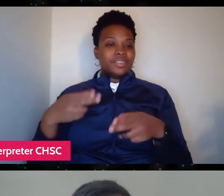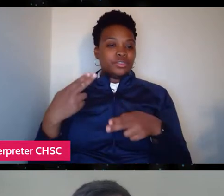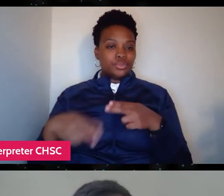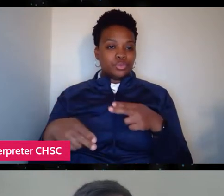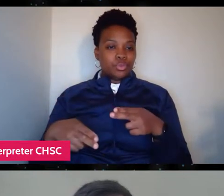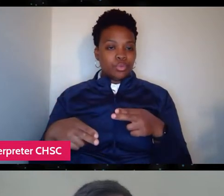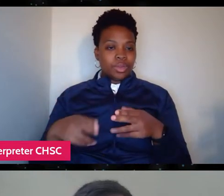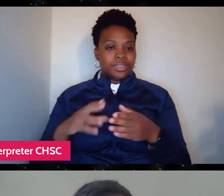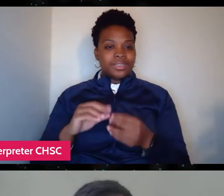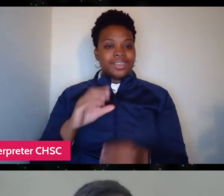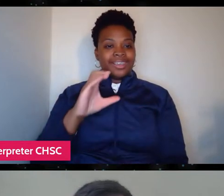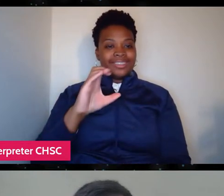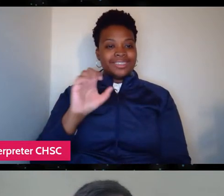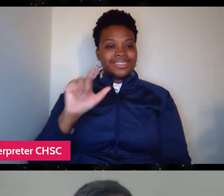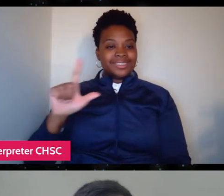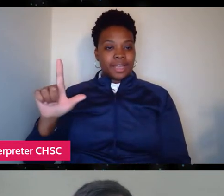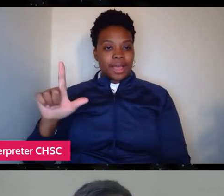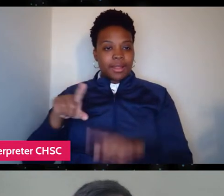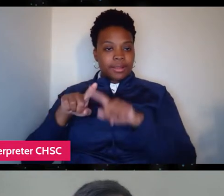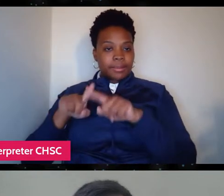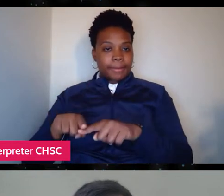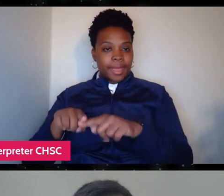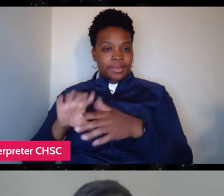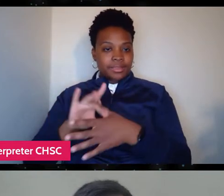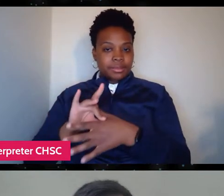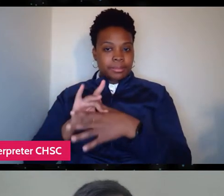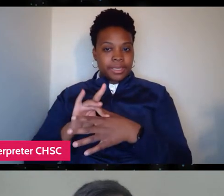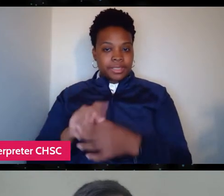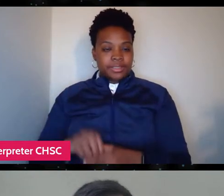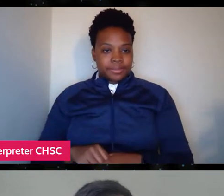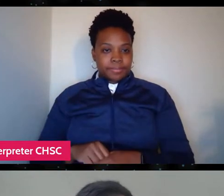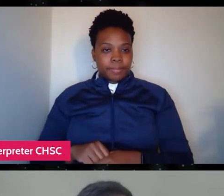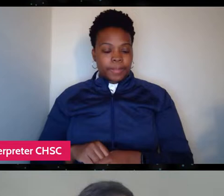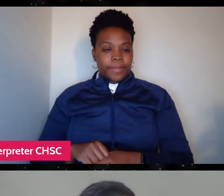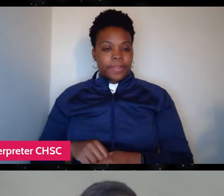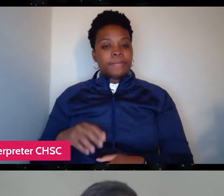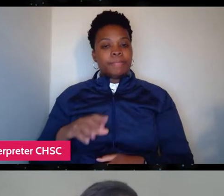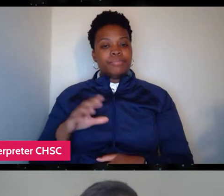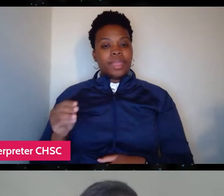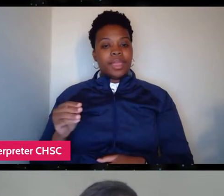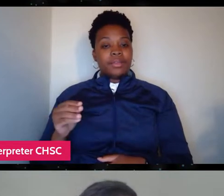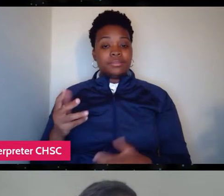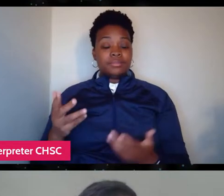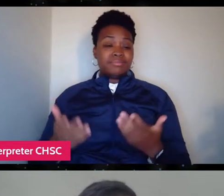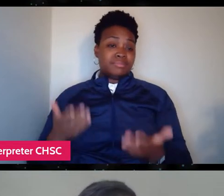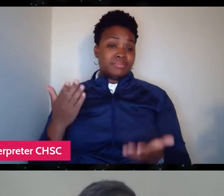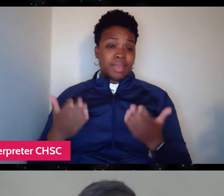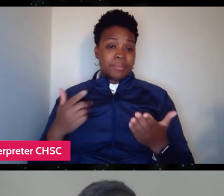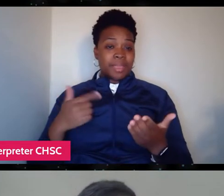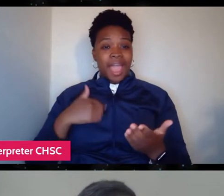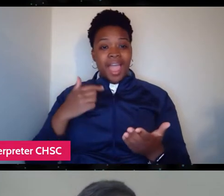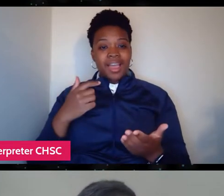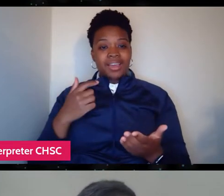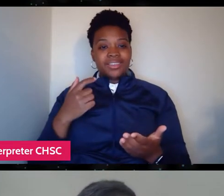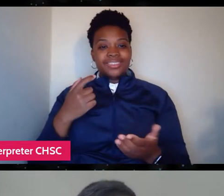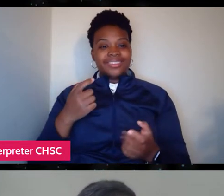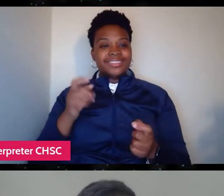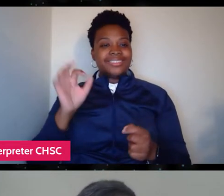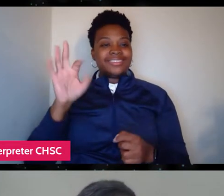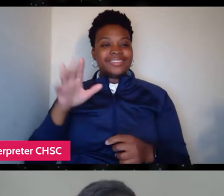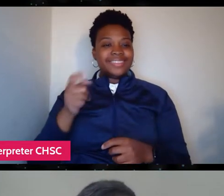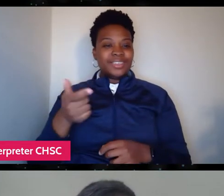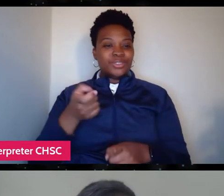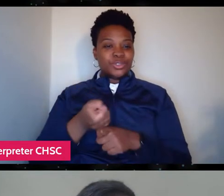it's cell-based meat. And, you know, it was, and maybe I'll just crack a little joke, which is